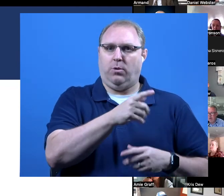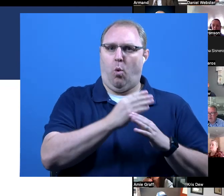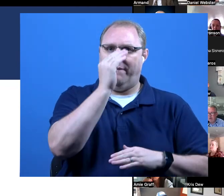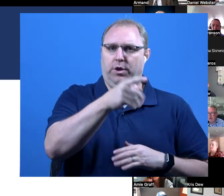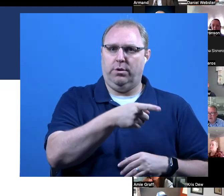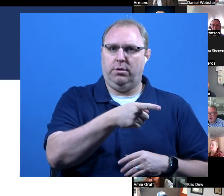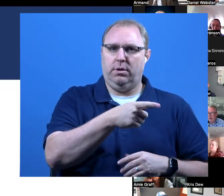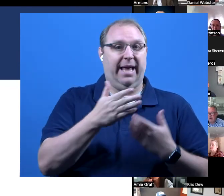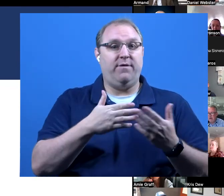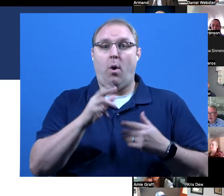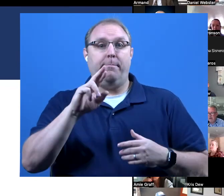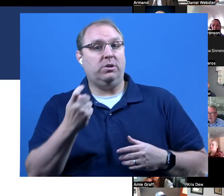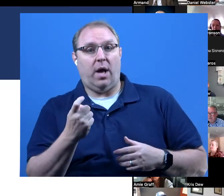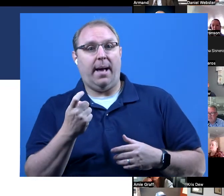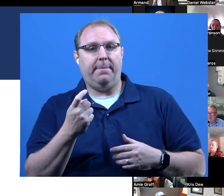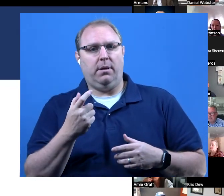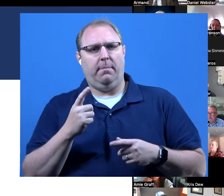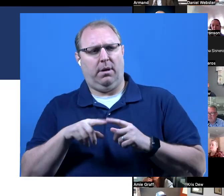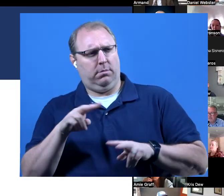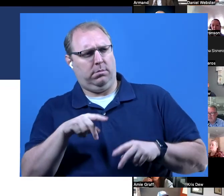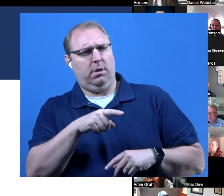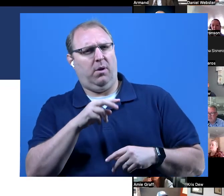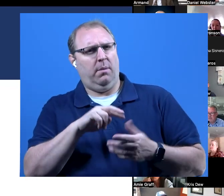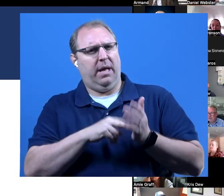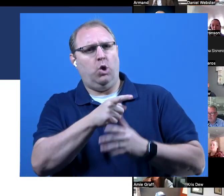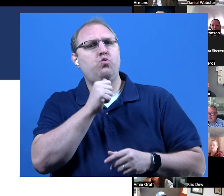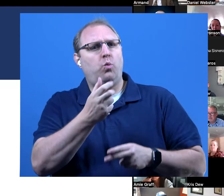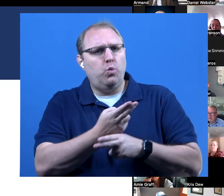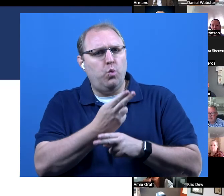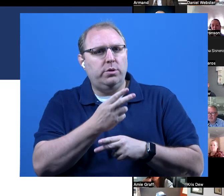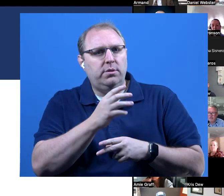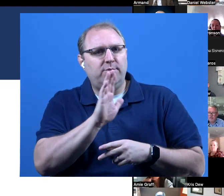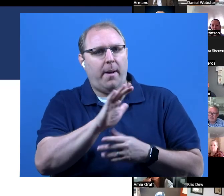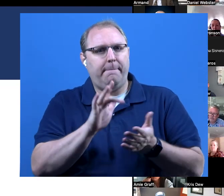Paul just went off, but will you, Paul, you can go ahead and go off and then tell everybody to find me.